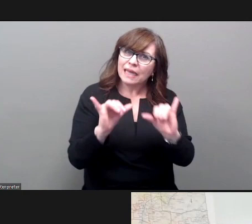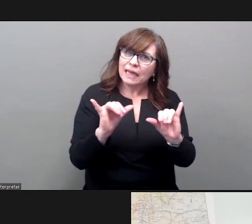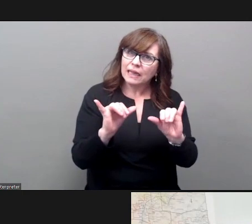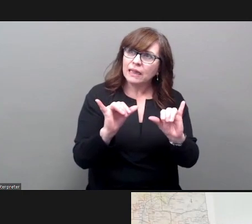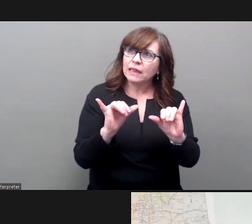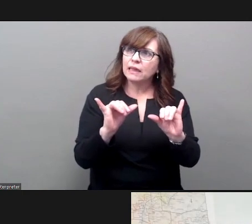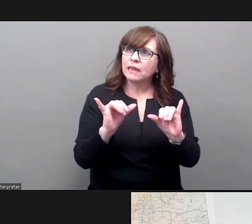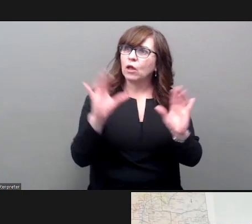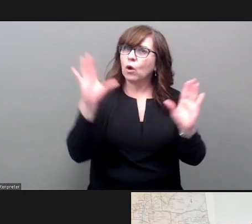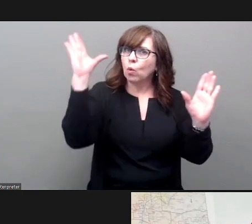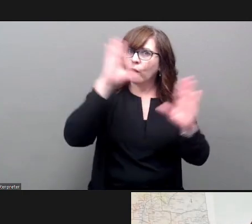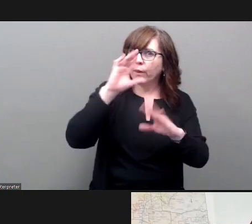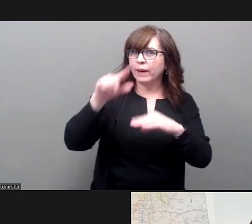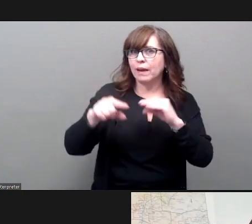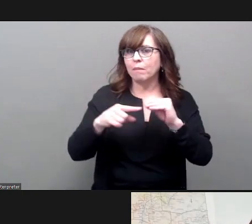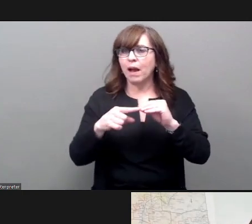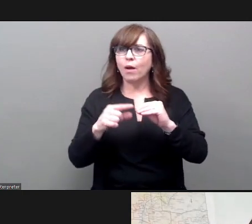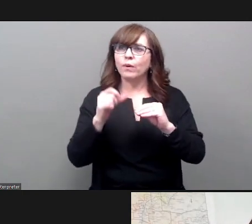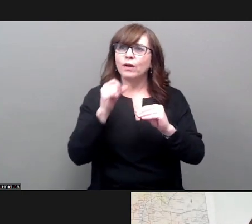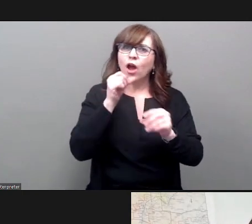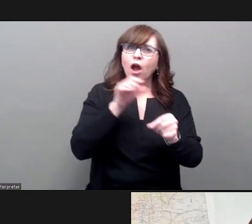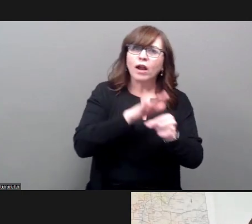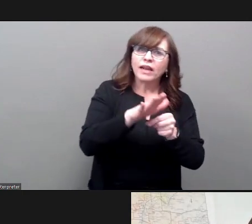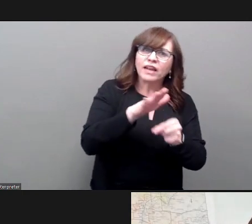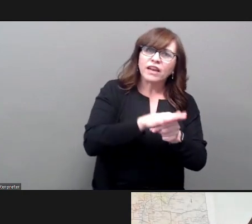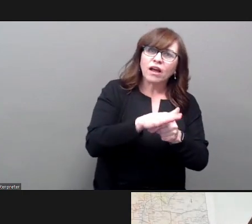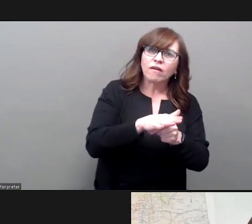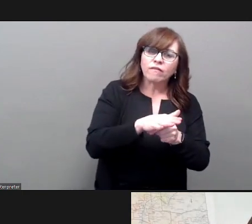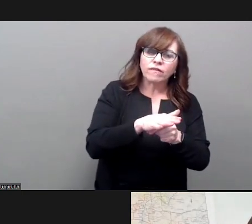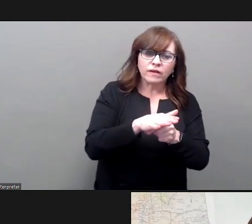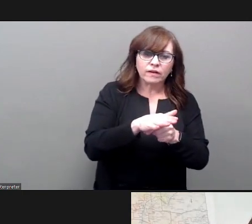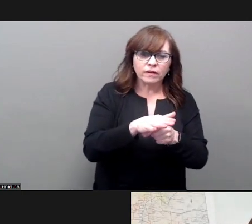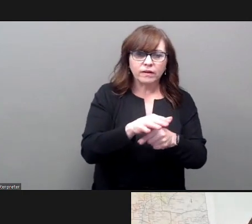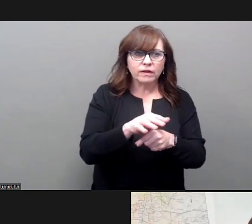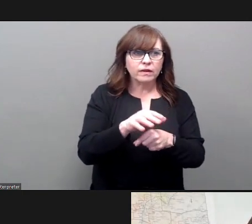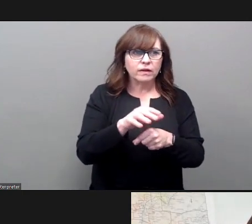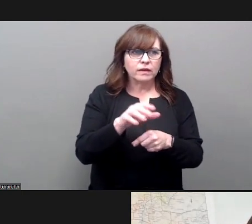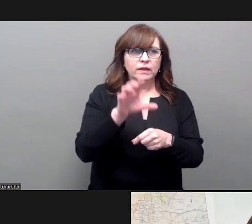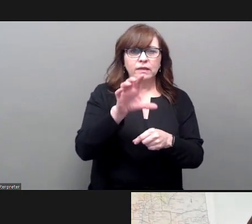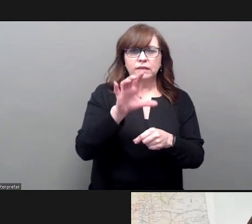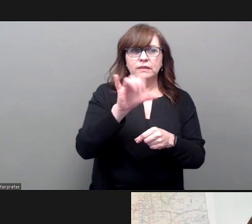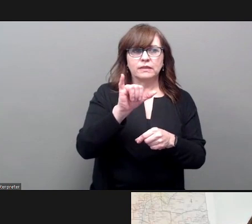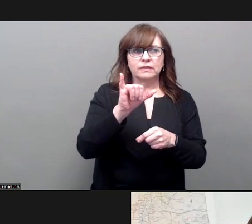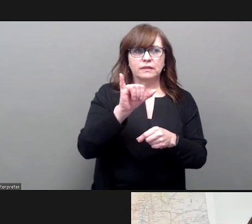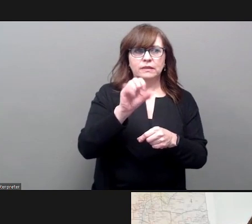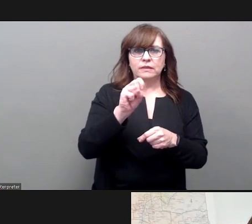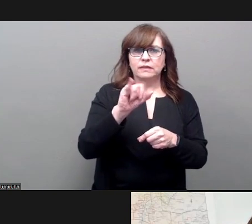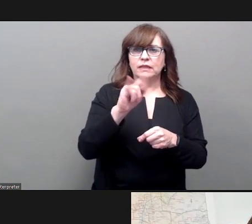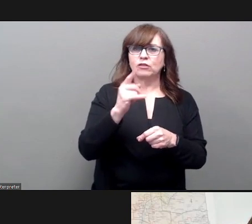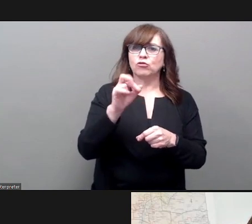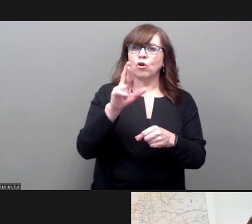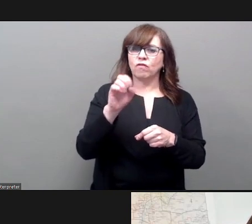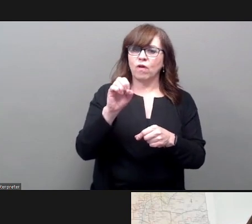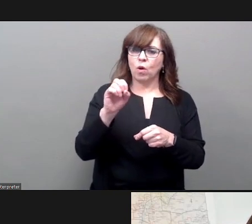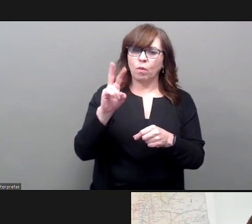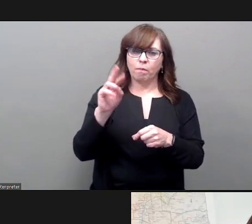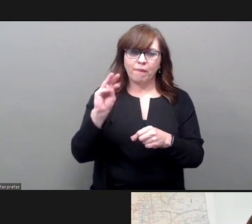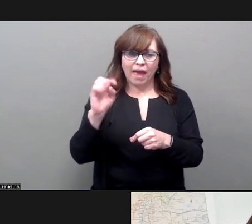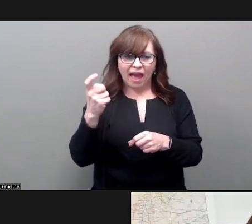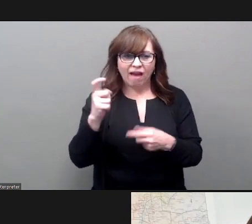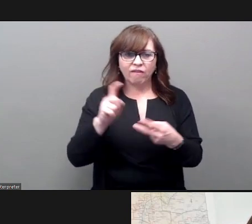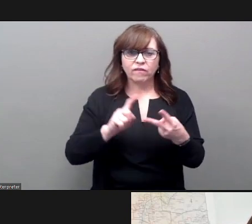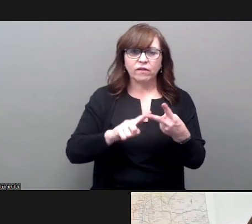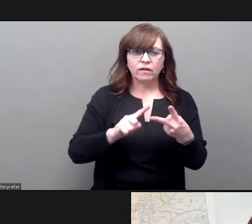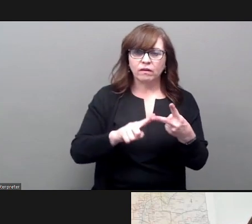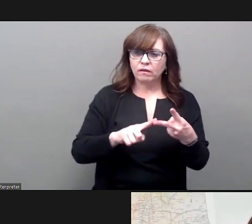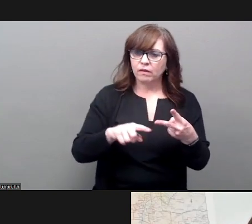worry about shortage of sotrovimab? Is there a shortage of Paxlovid? Does